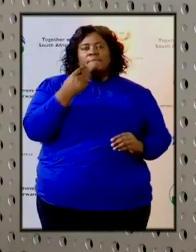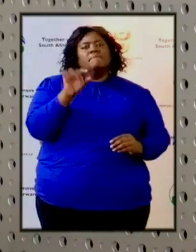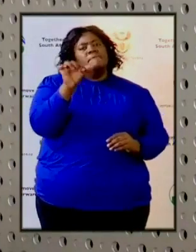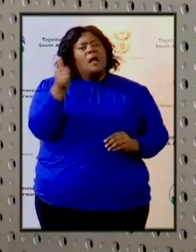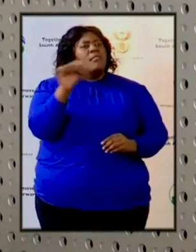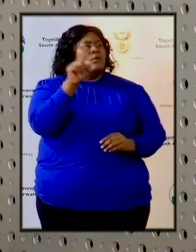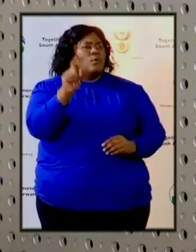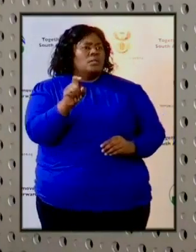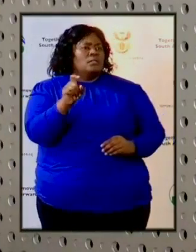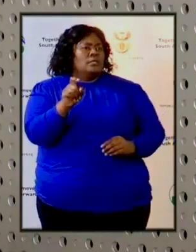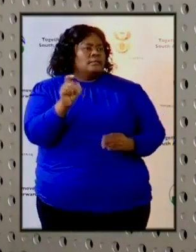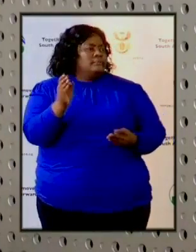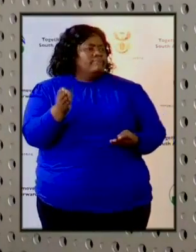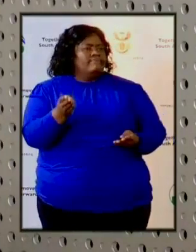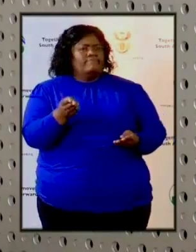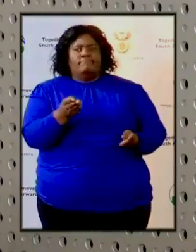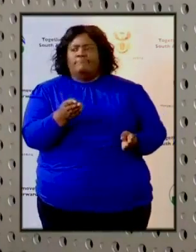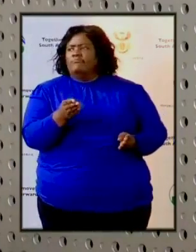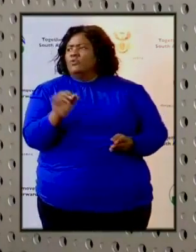questions to my colleague.